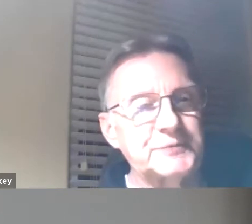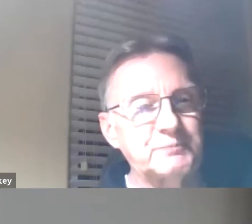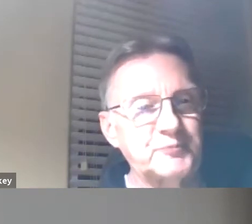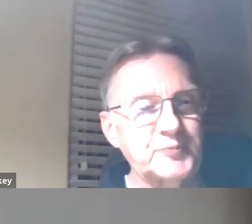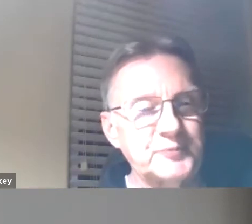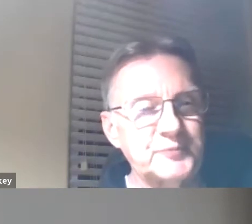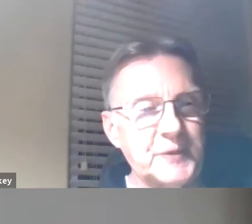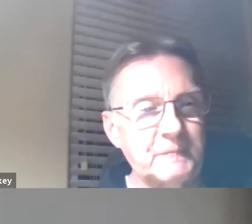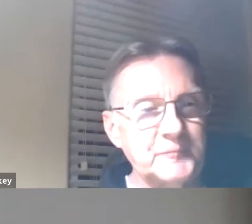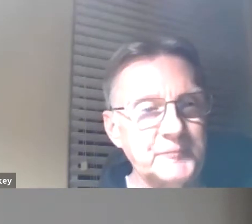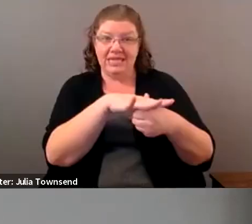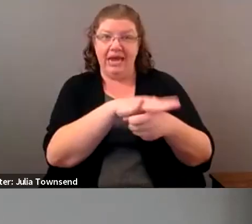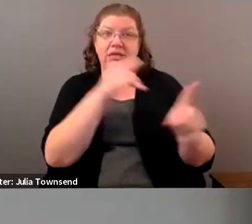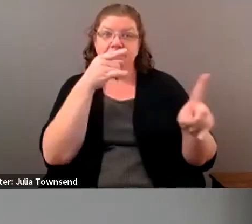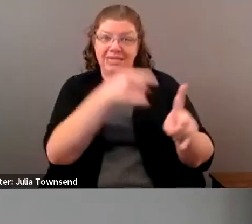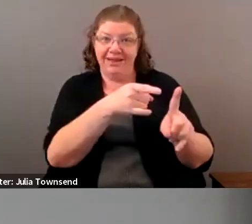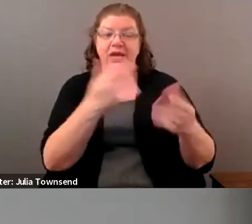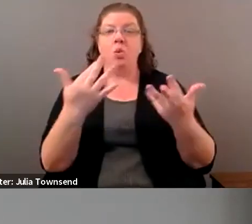waiting list.